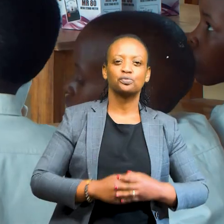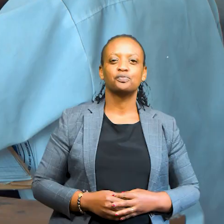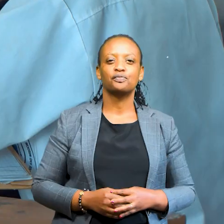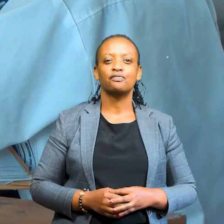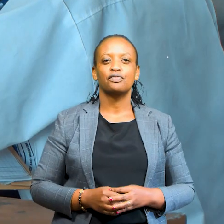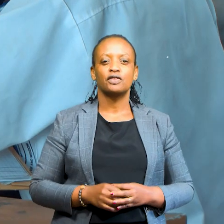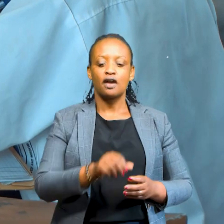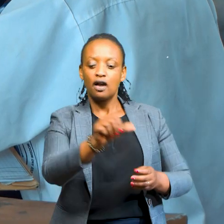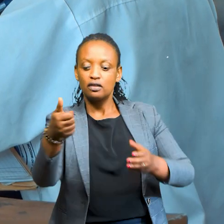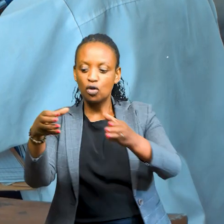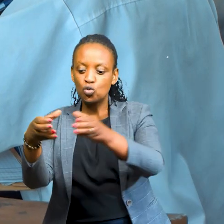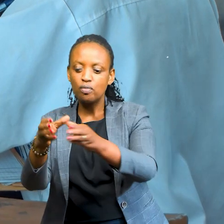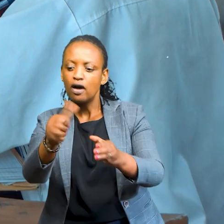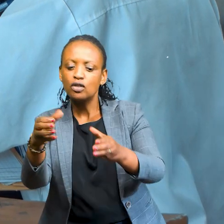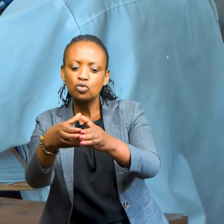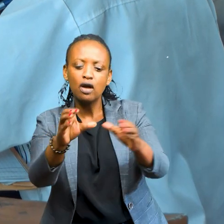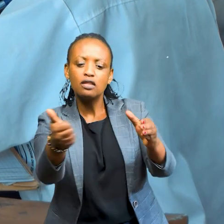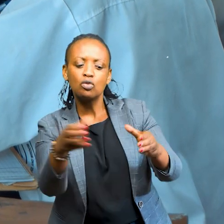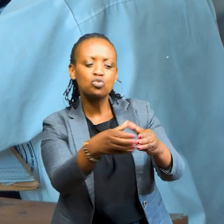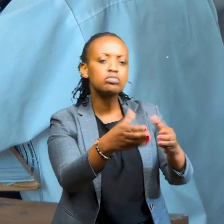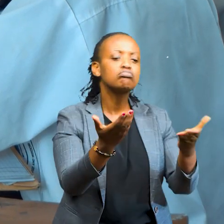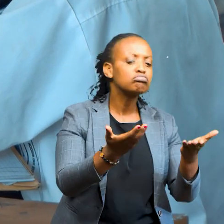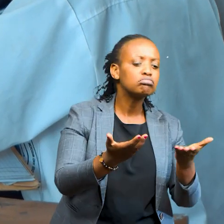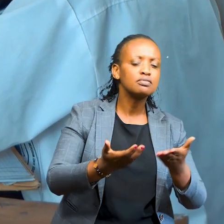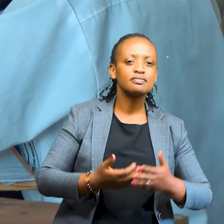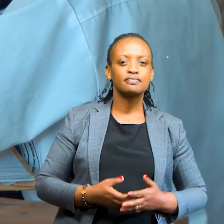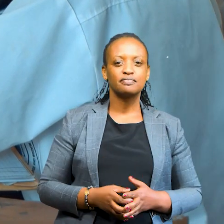Very good. Another group, another group, another group, another group.